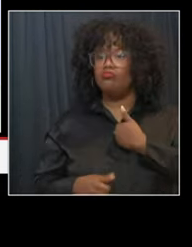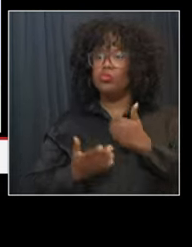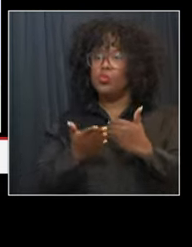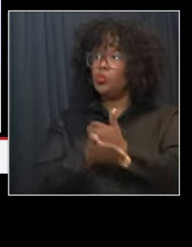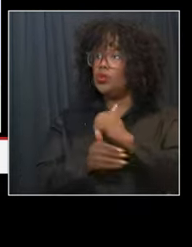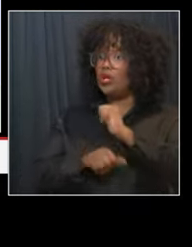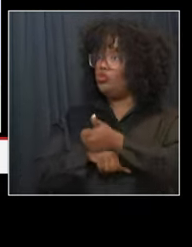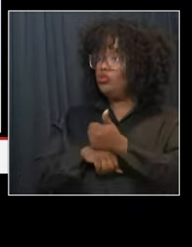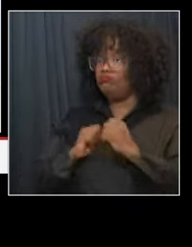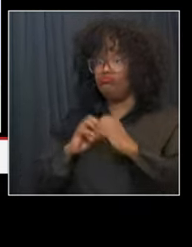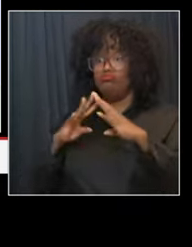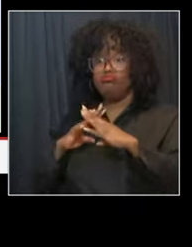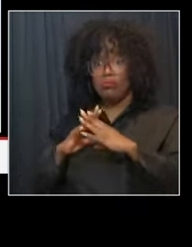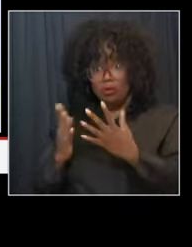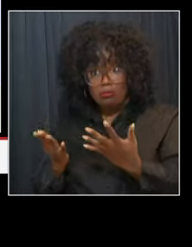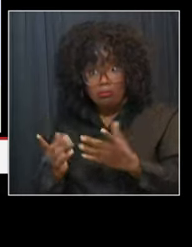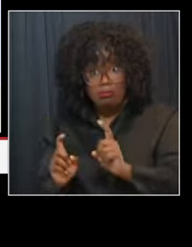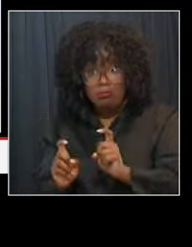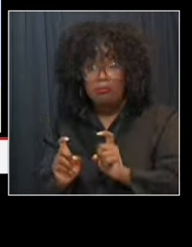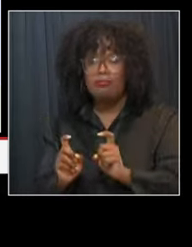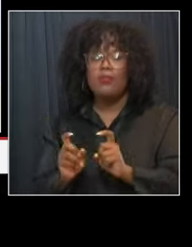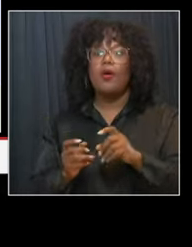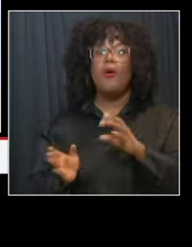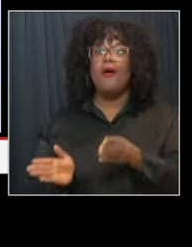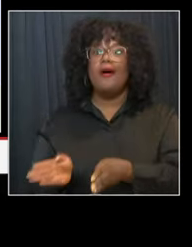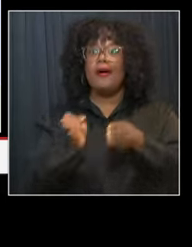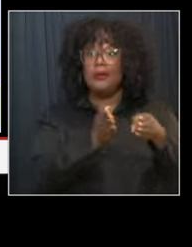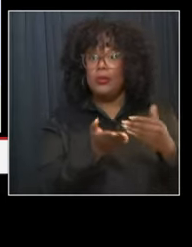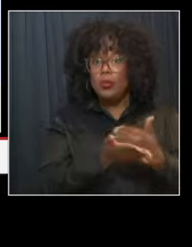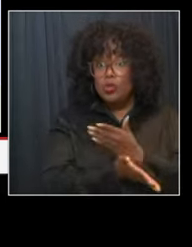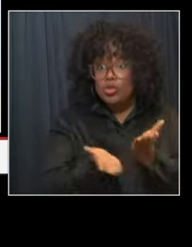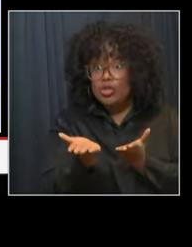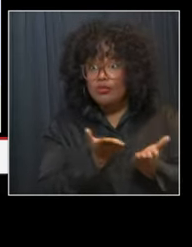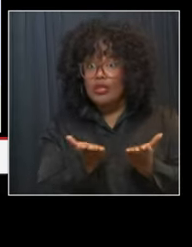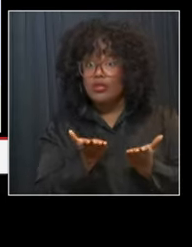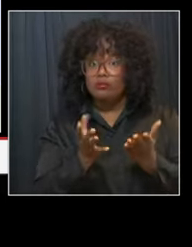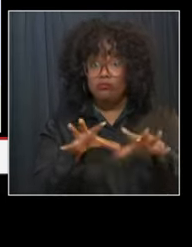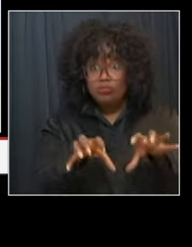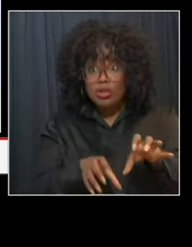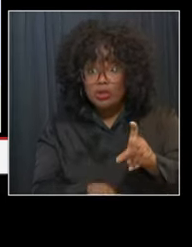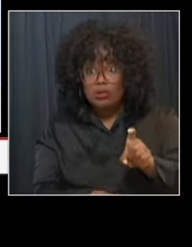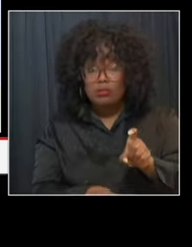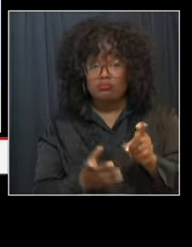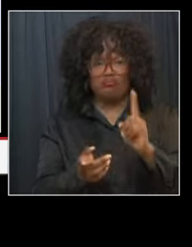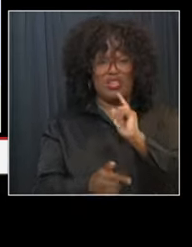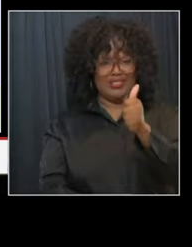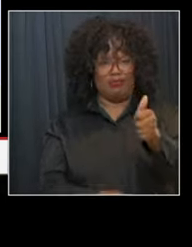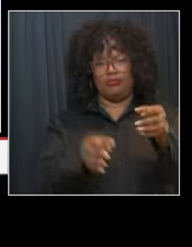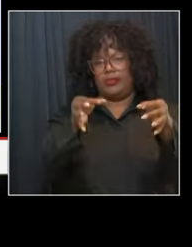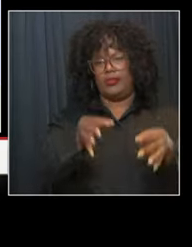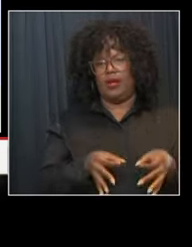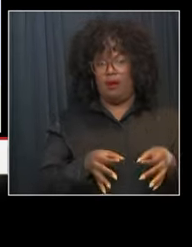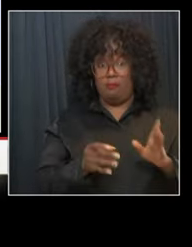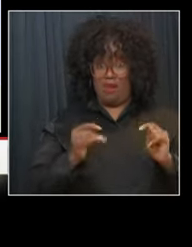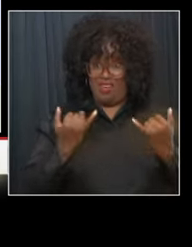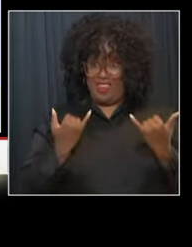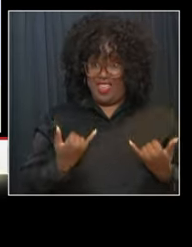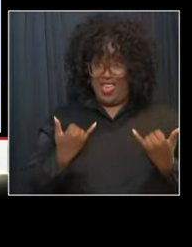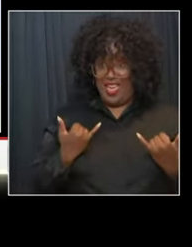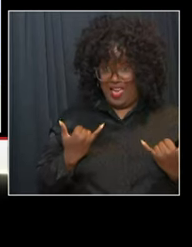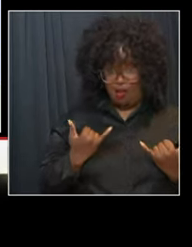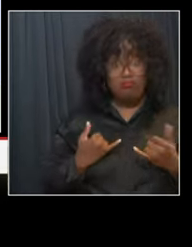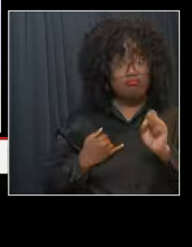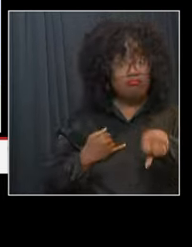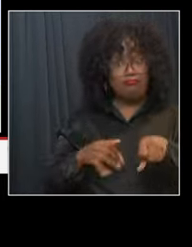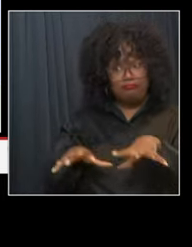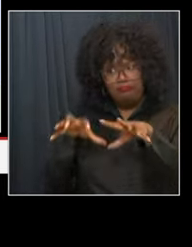all of those things. And I think we do all have the opportunity now because we're freezing, and we have frozen over the